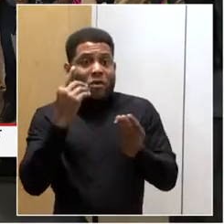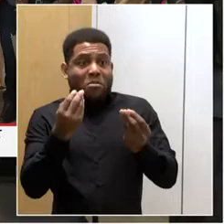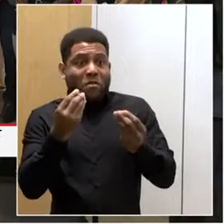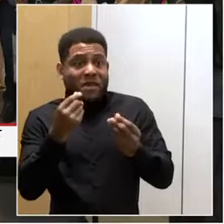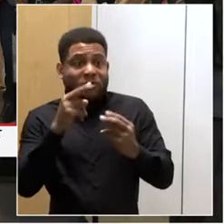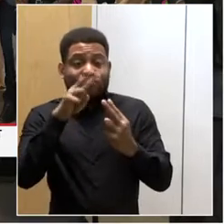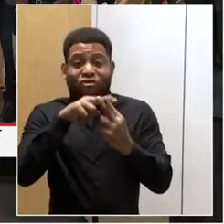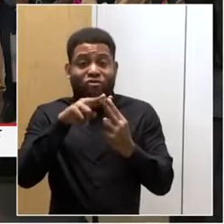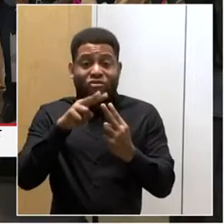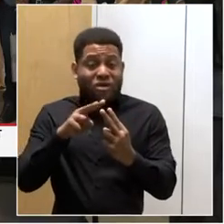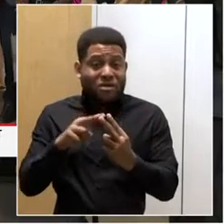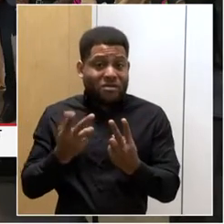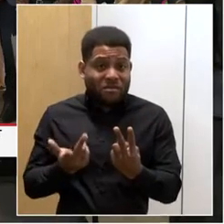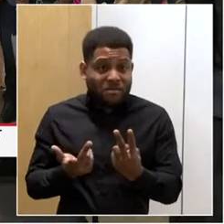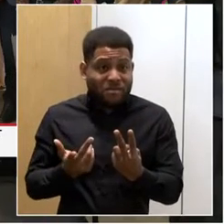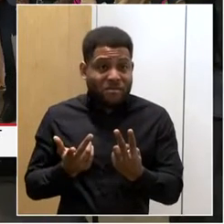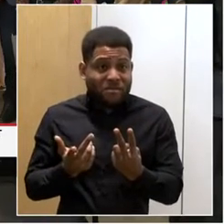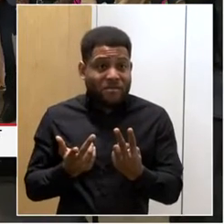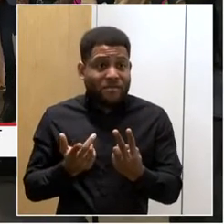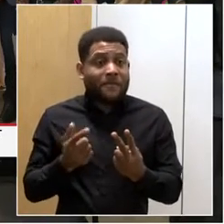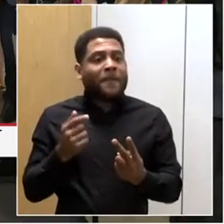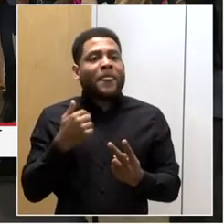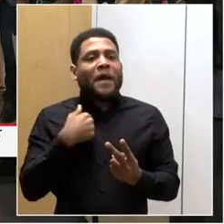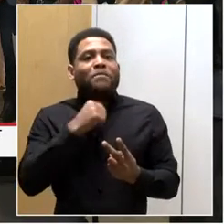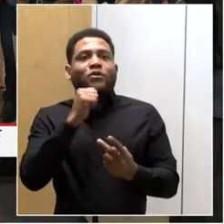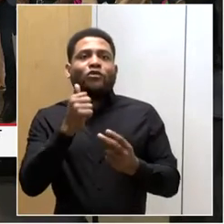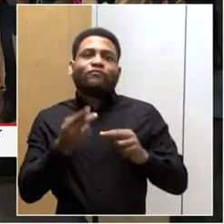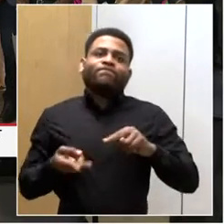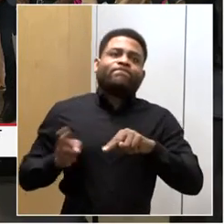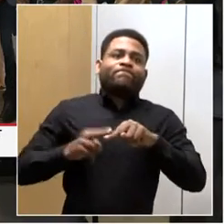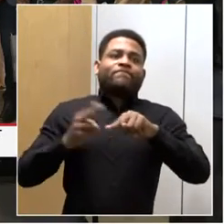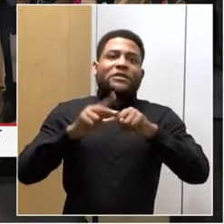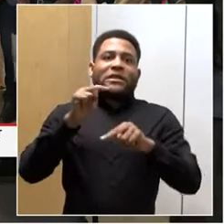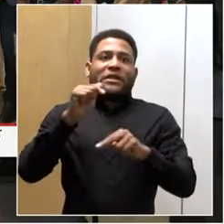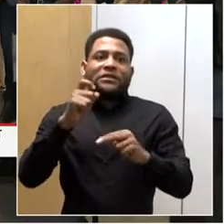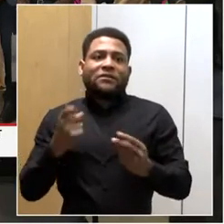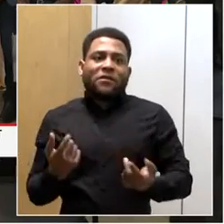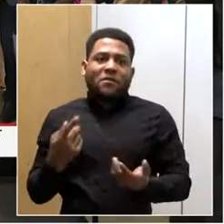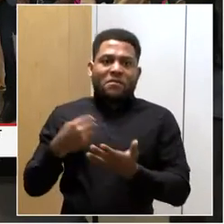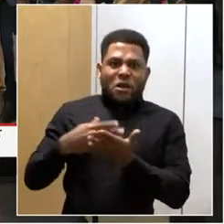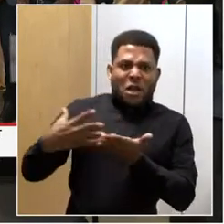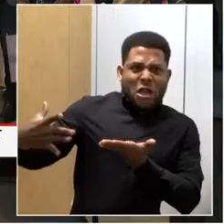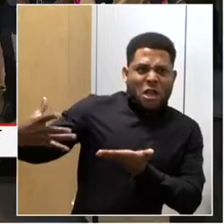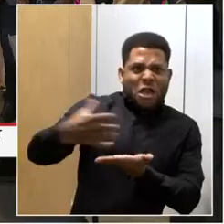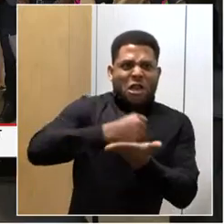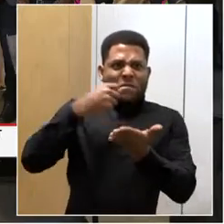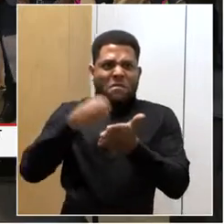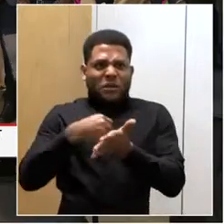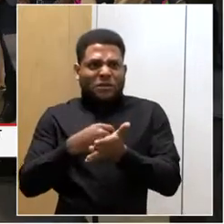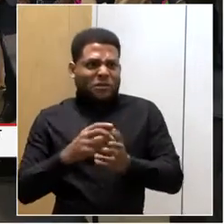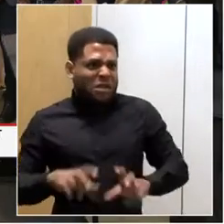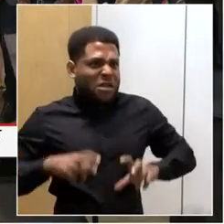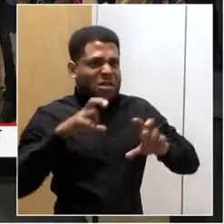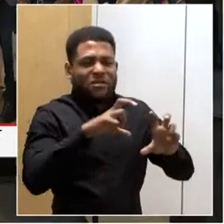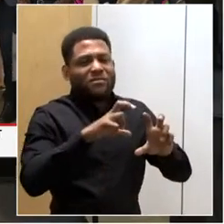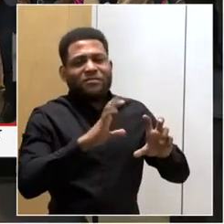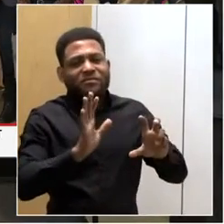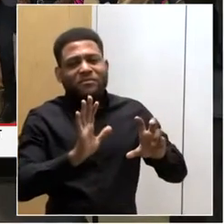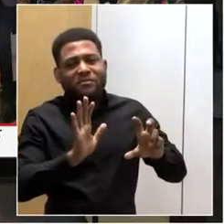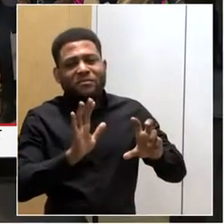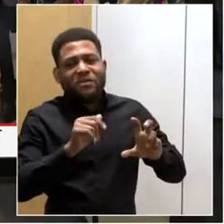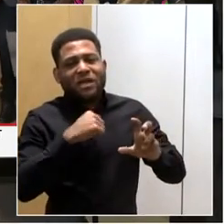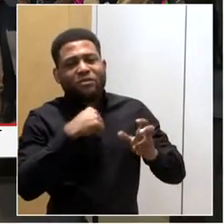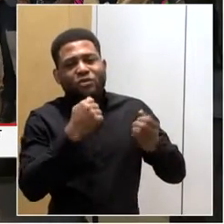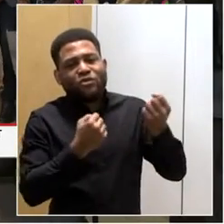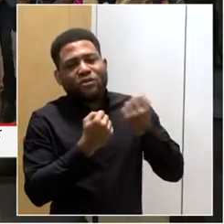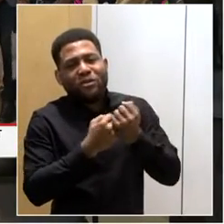taxes for increased spending on programs that don't increase our growth of revenues. So I think there's a lot of things that have